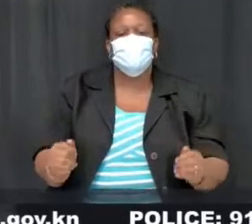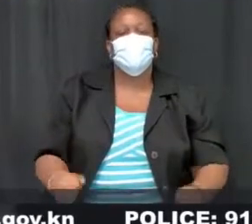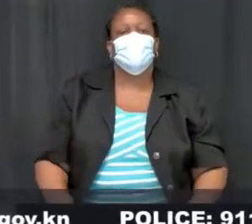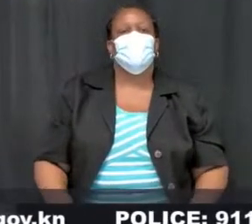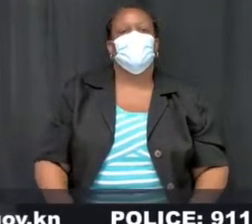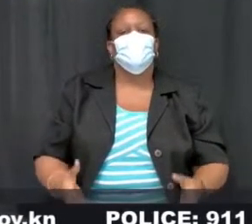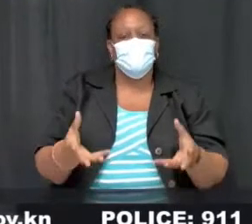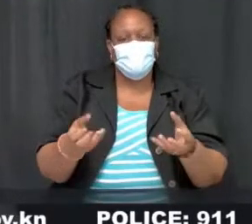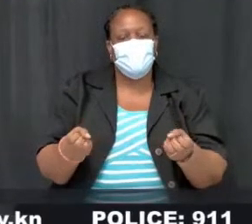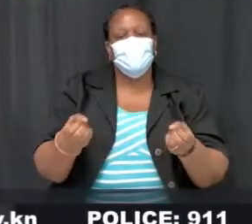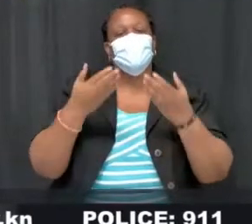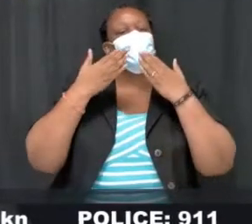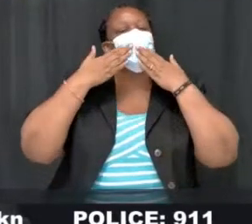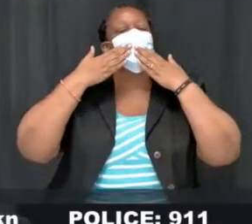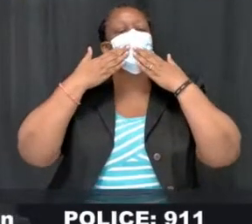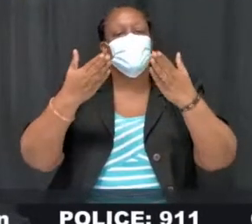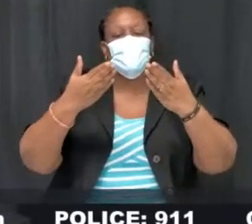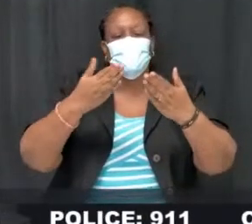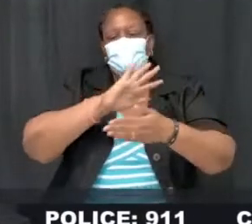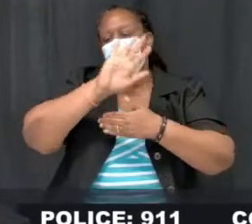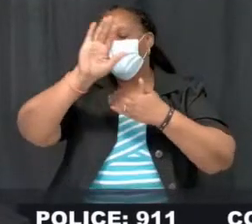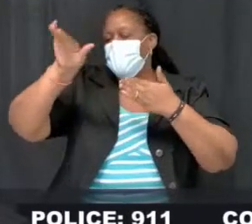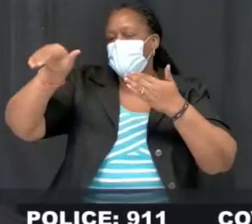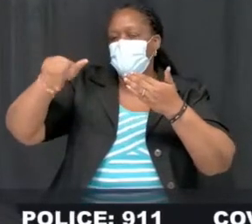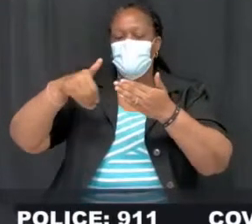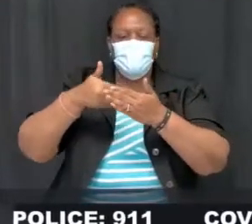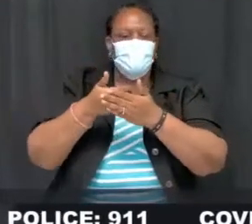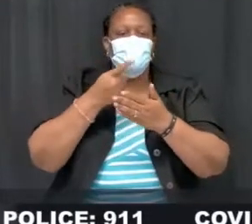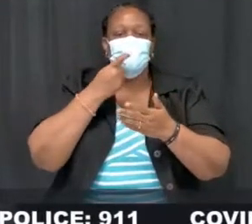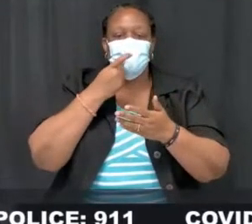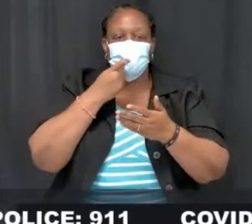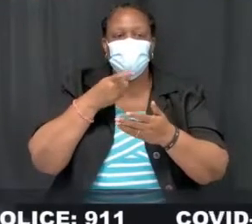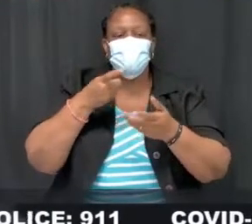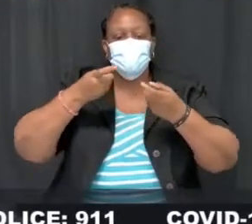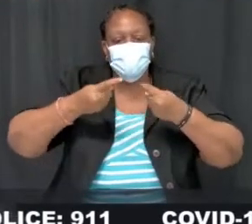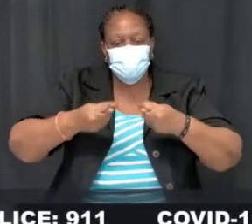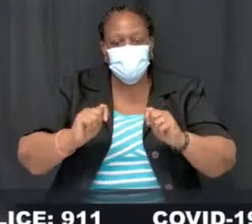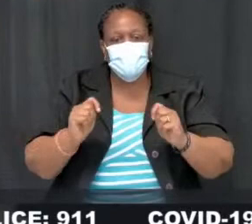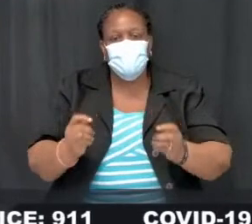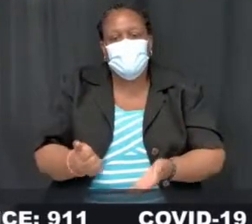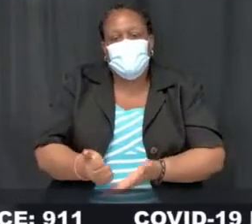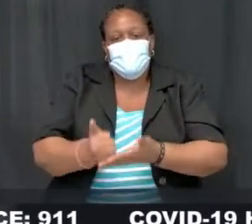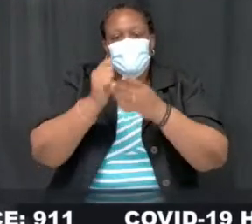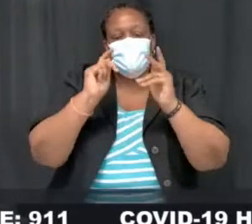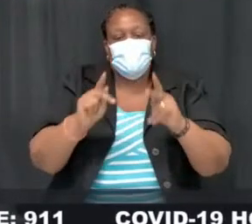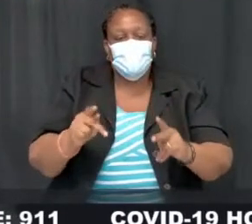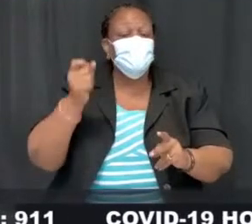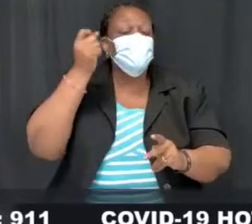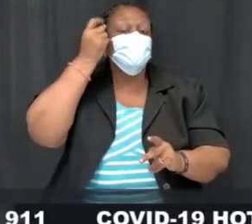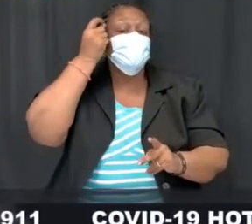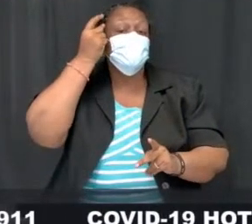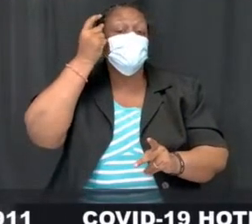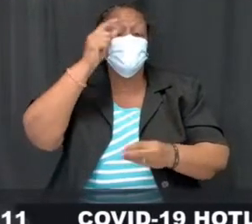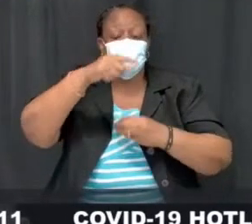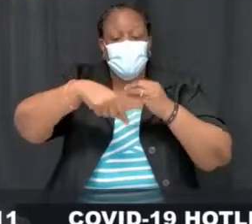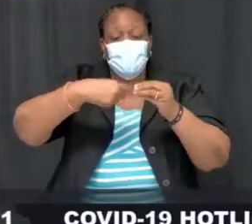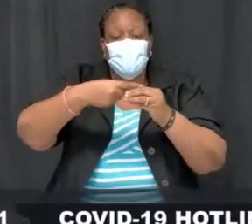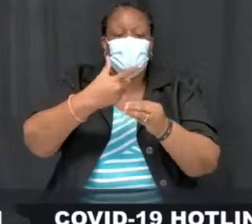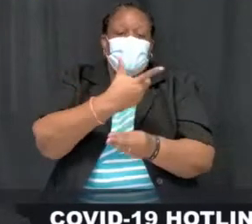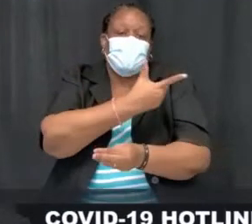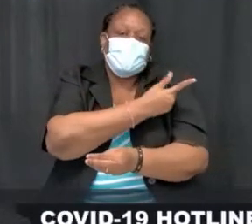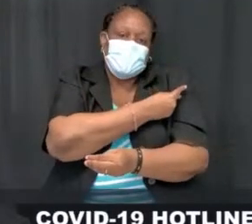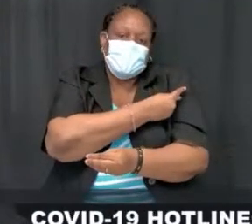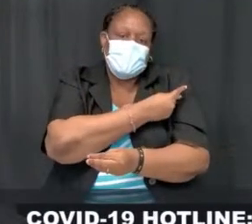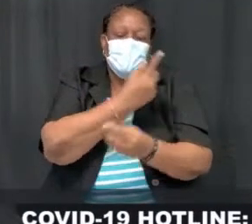allied staff who were involved in the vaccines and delivering the vaccines to persons who showed up on a daily